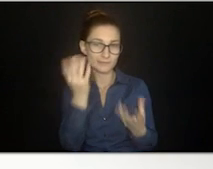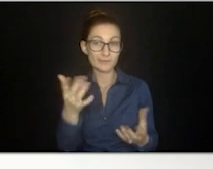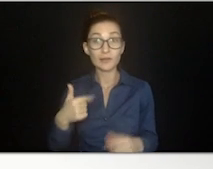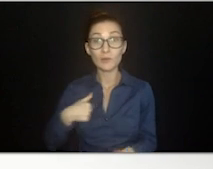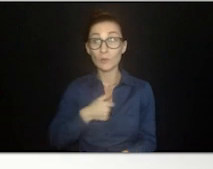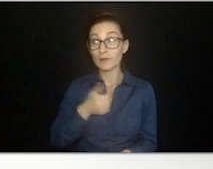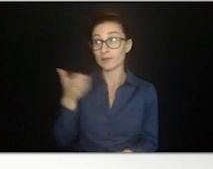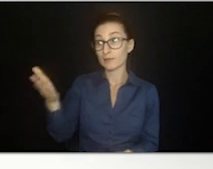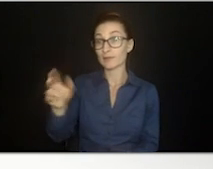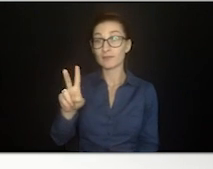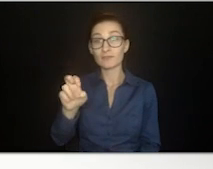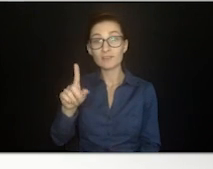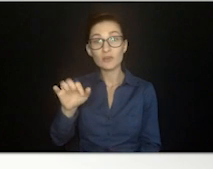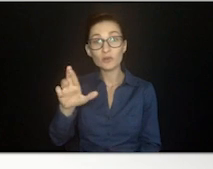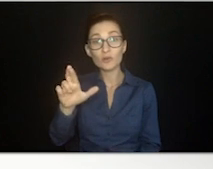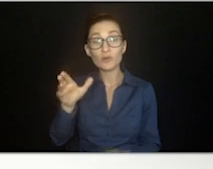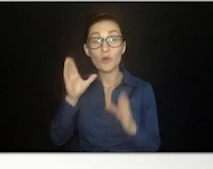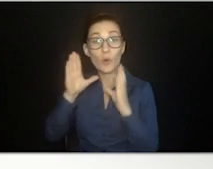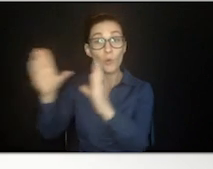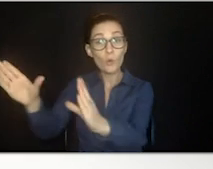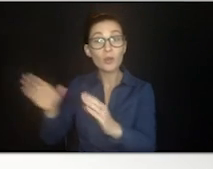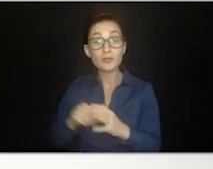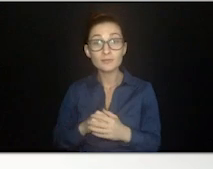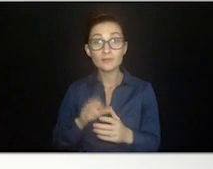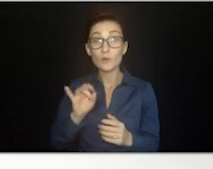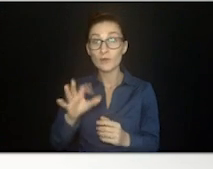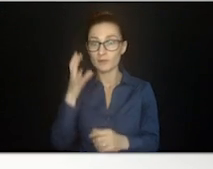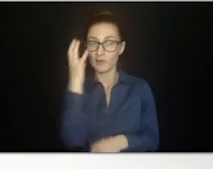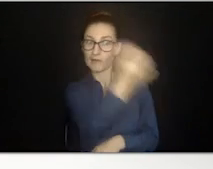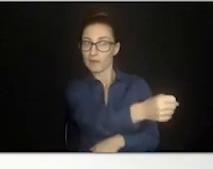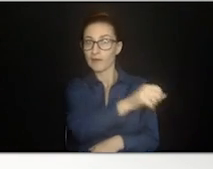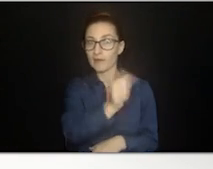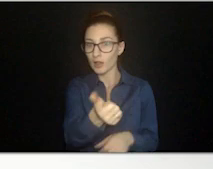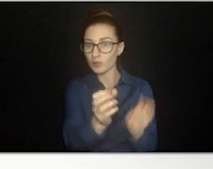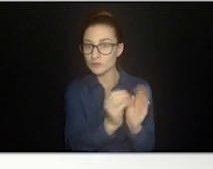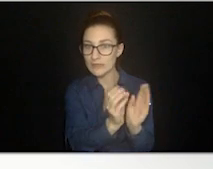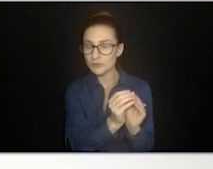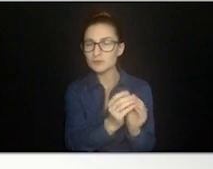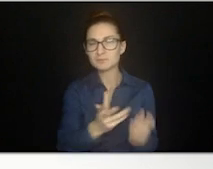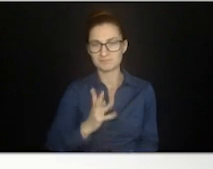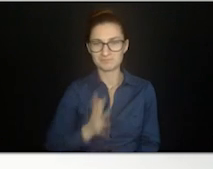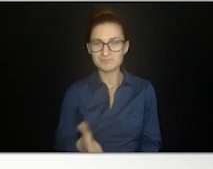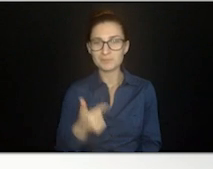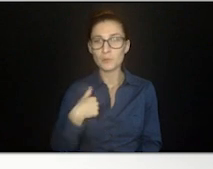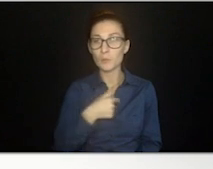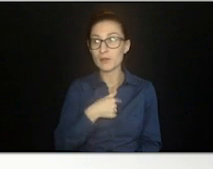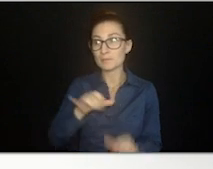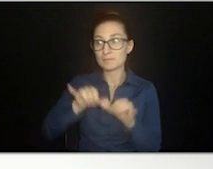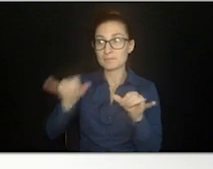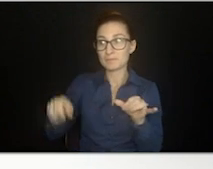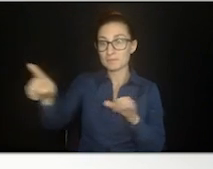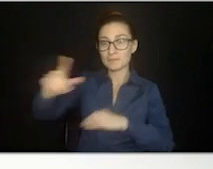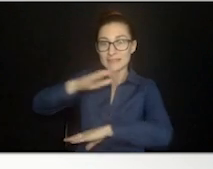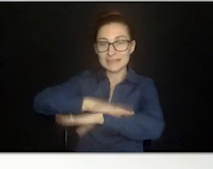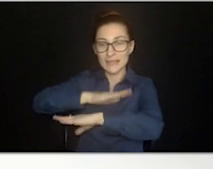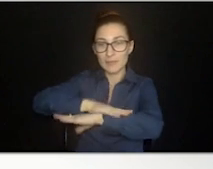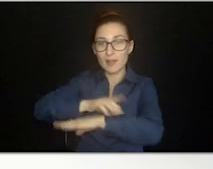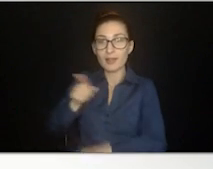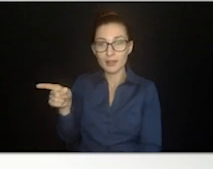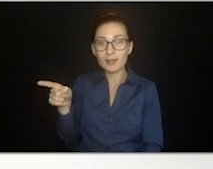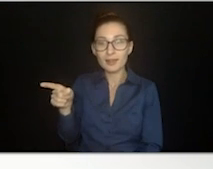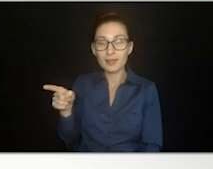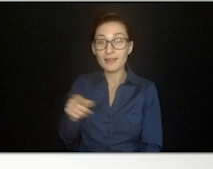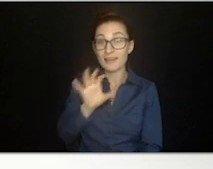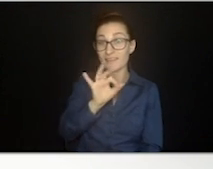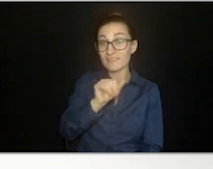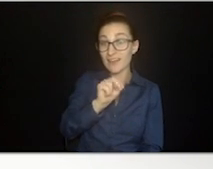hall also, so if you've got another session you want to get to right after this. So Florida Inclusion Network has a table, and then we're sharing a